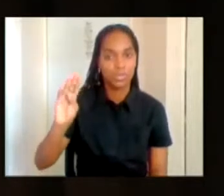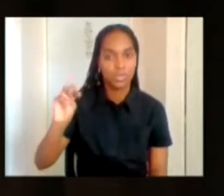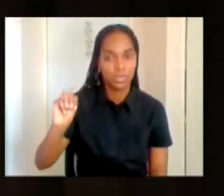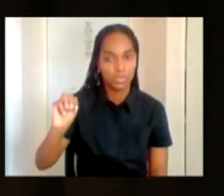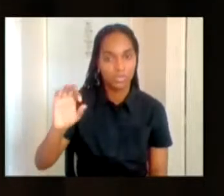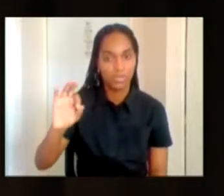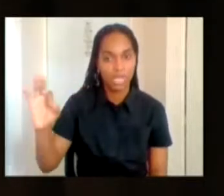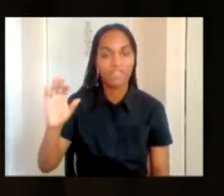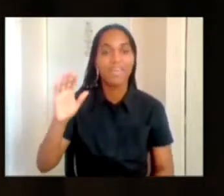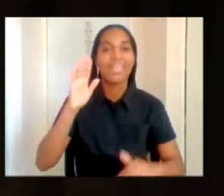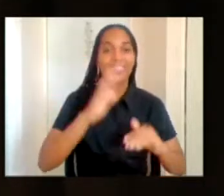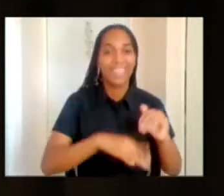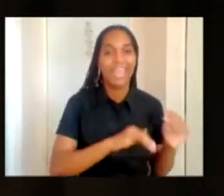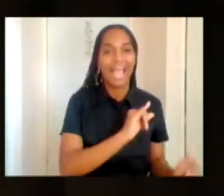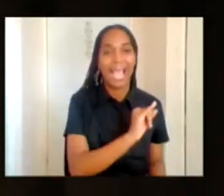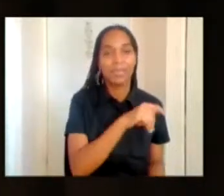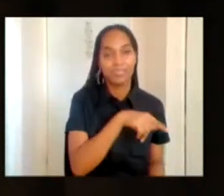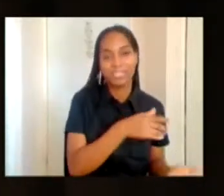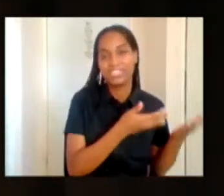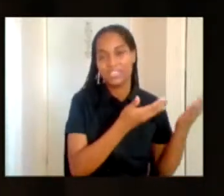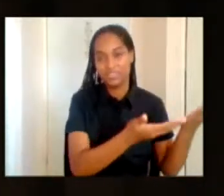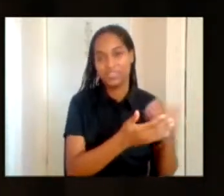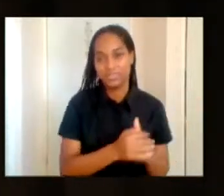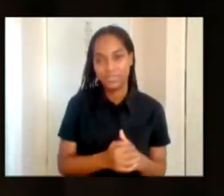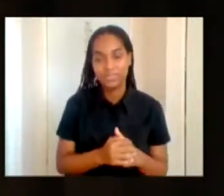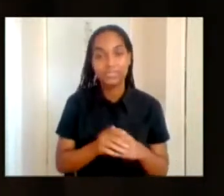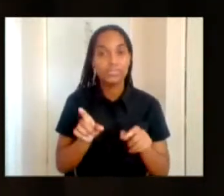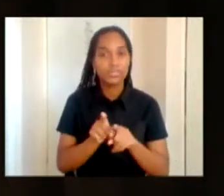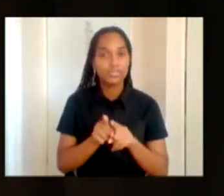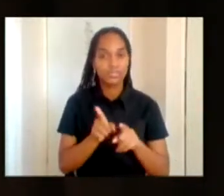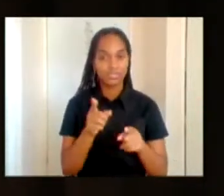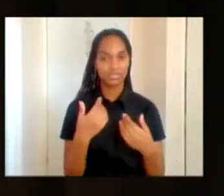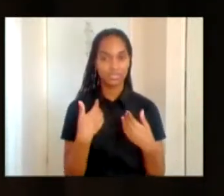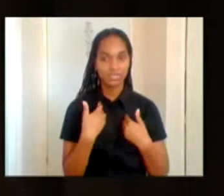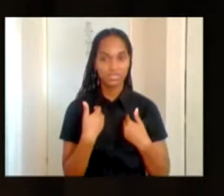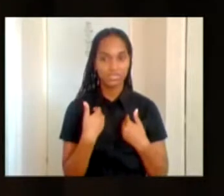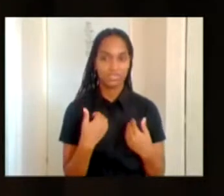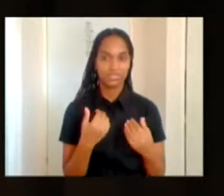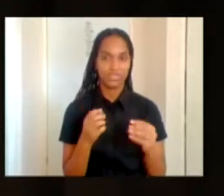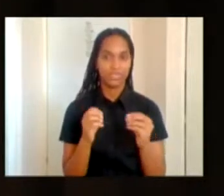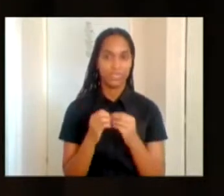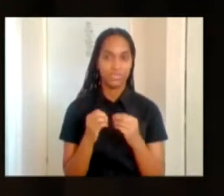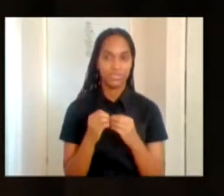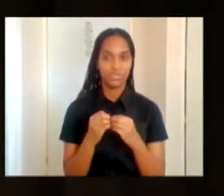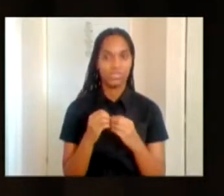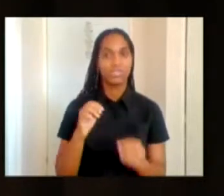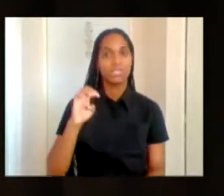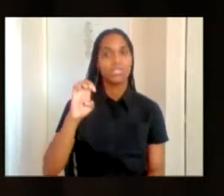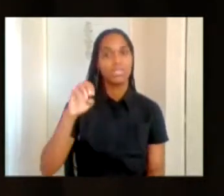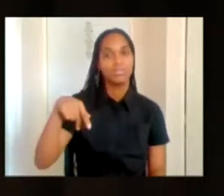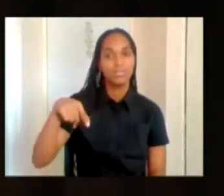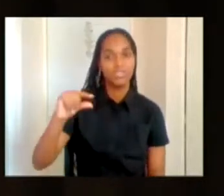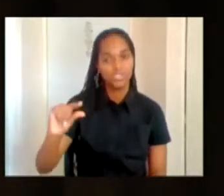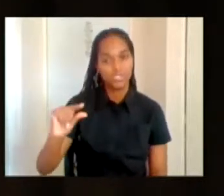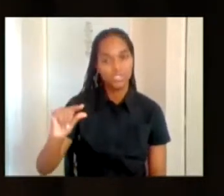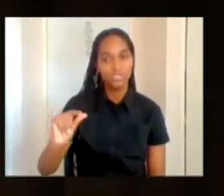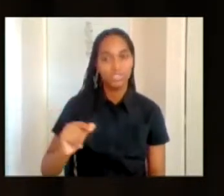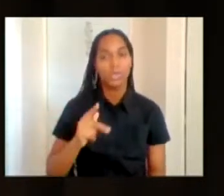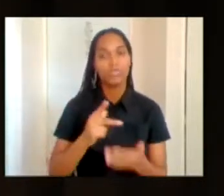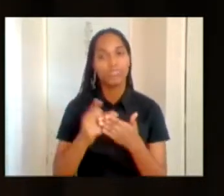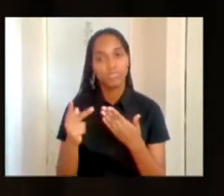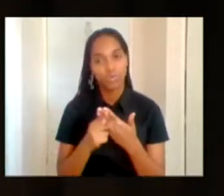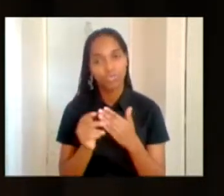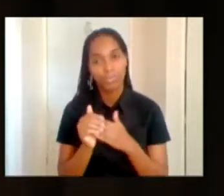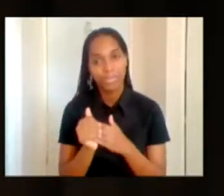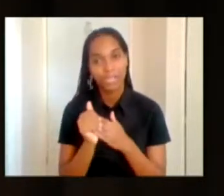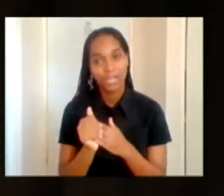delivery. And there has been some, there has been a kind of, EPG or, program guide, based